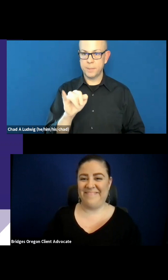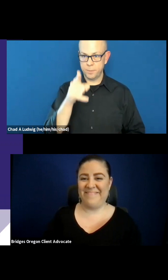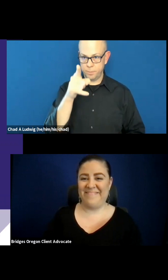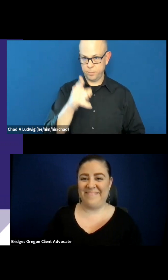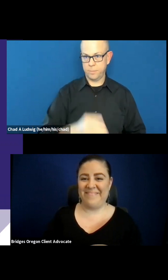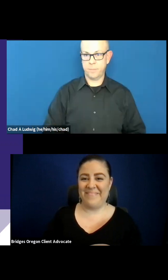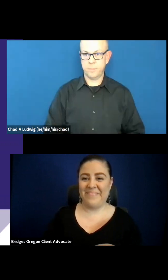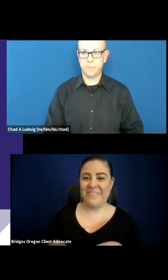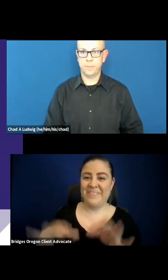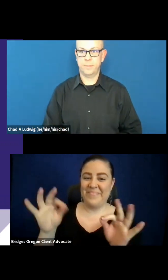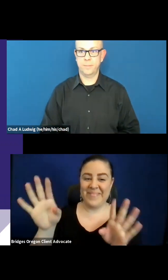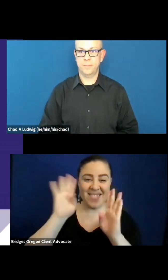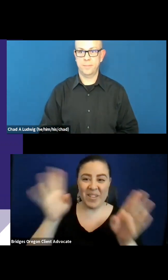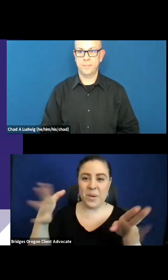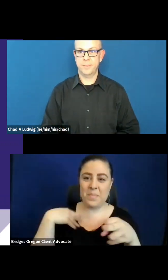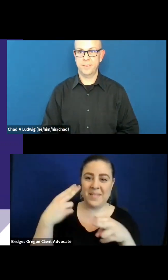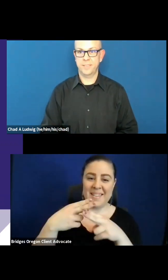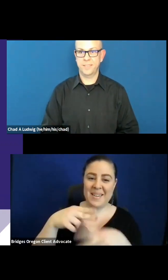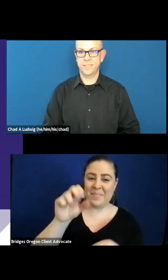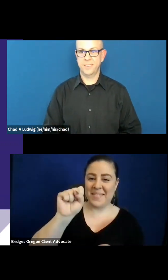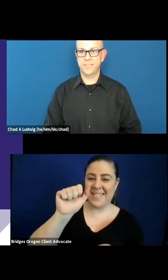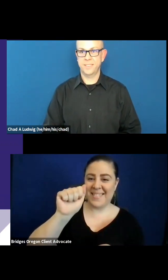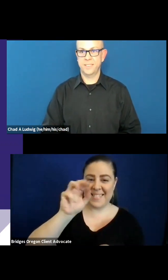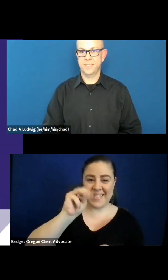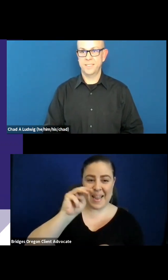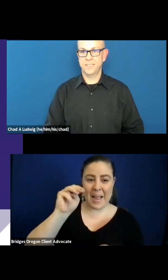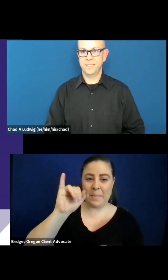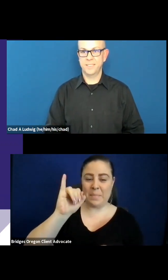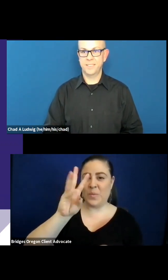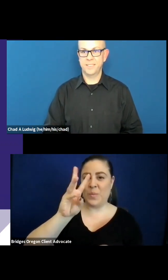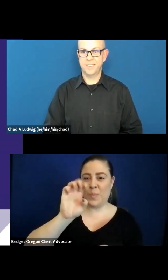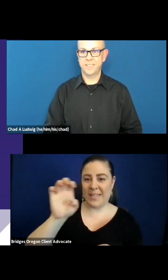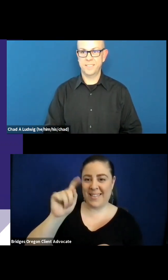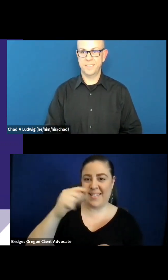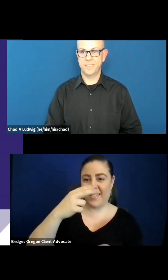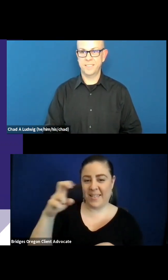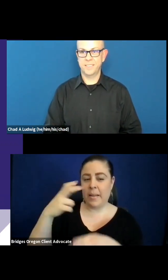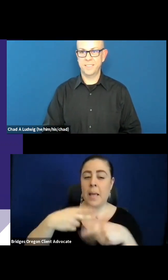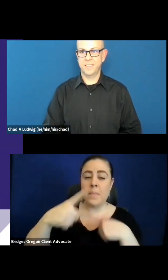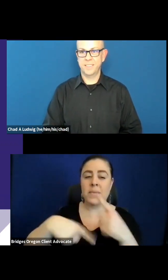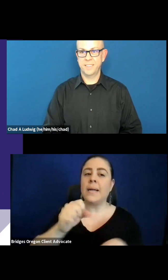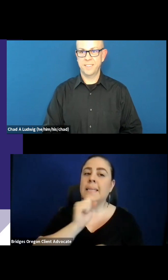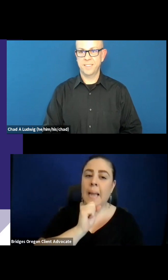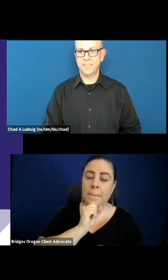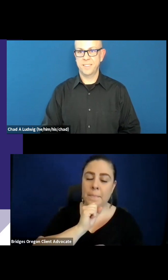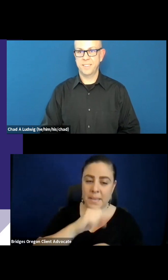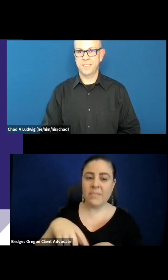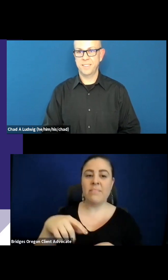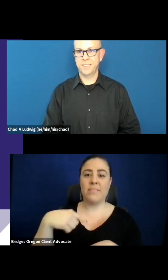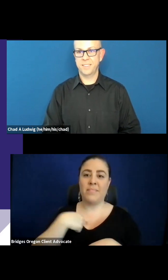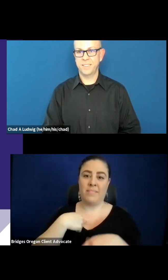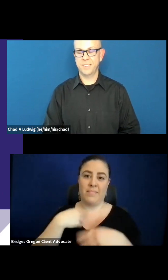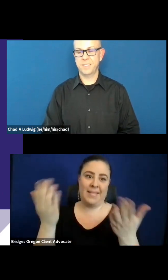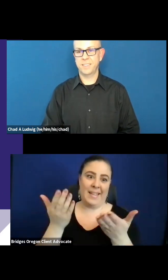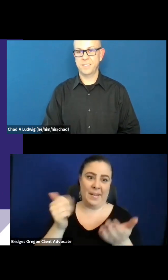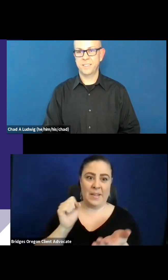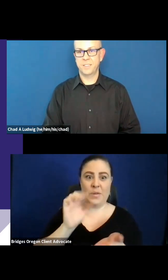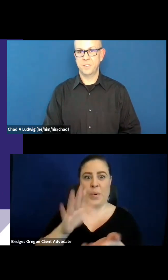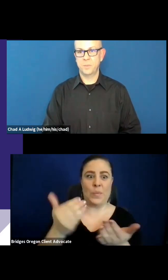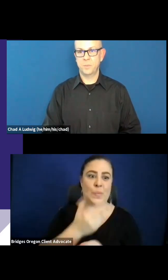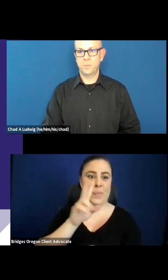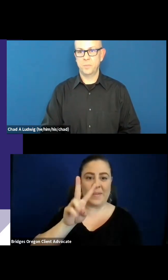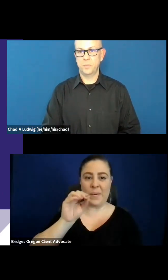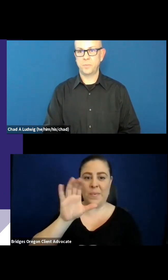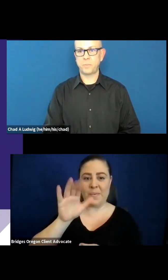So now I'm going to turn it over to Sammy. Hi, everybody. My name is Sammy Withy, and this is my